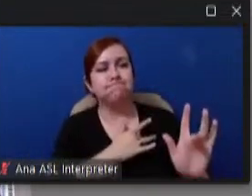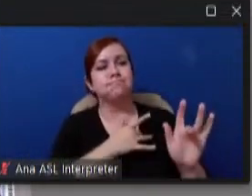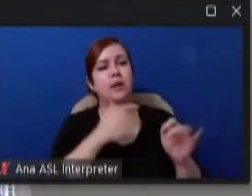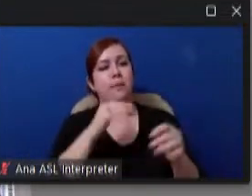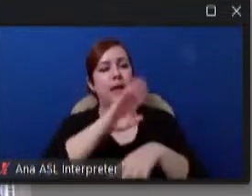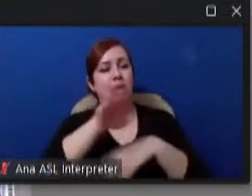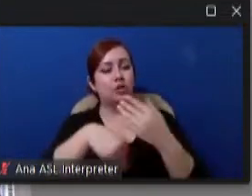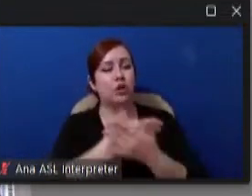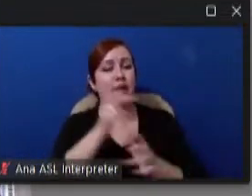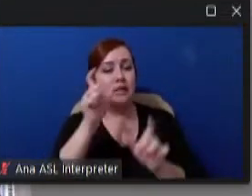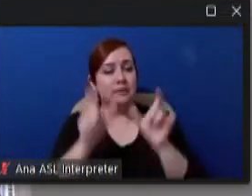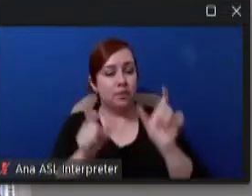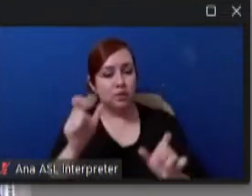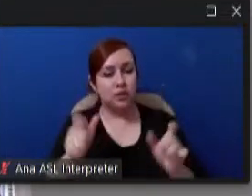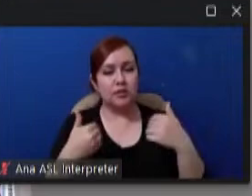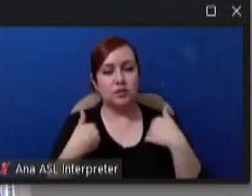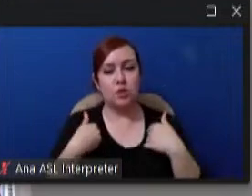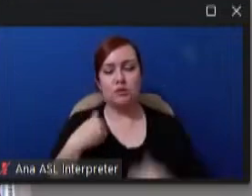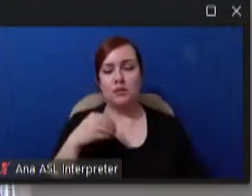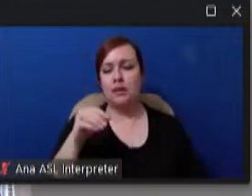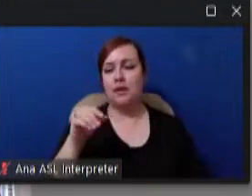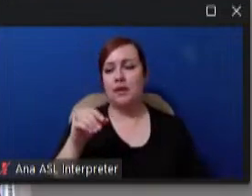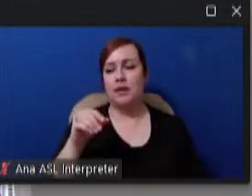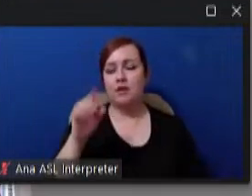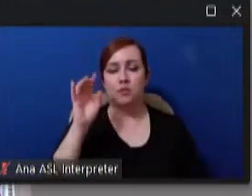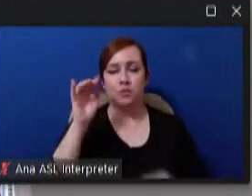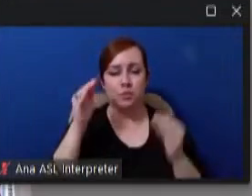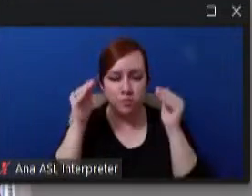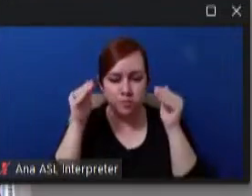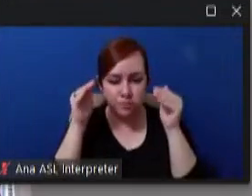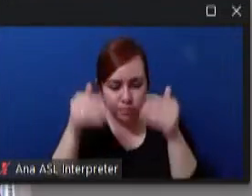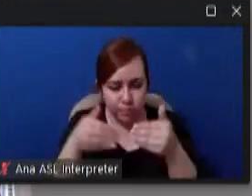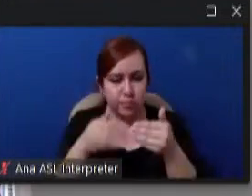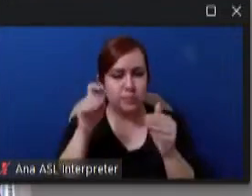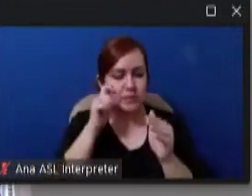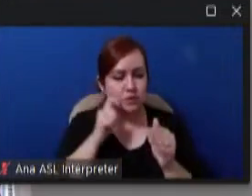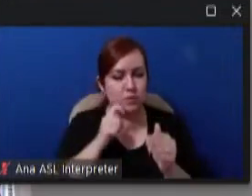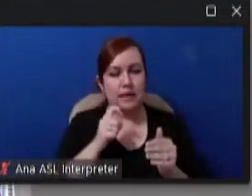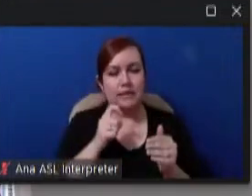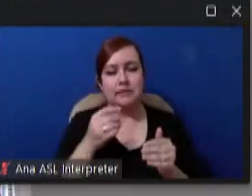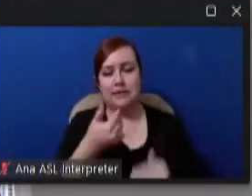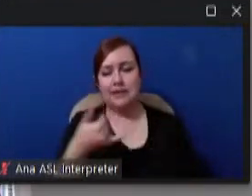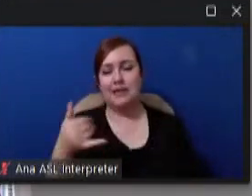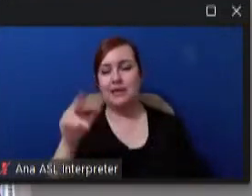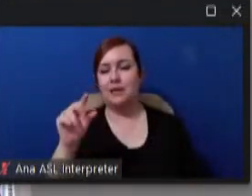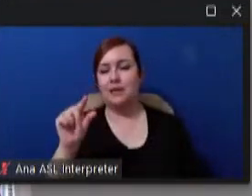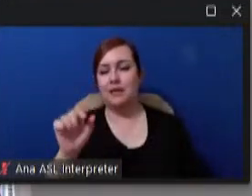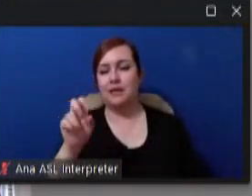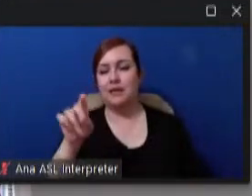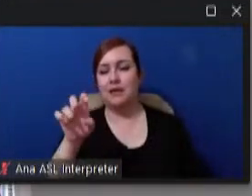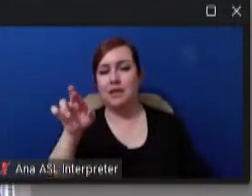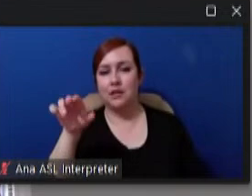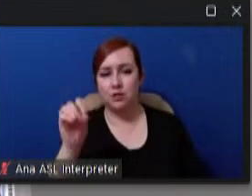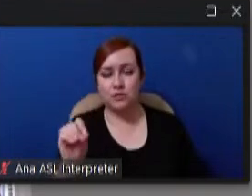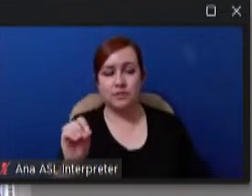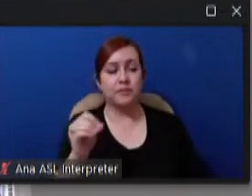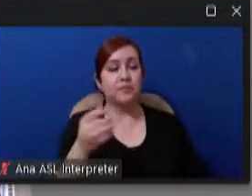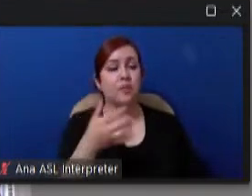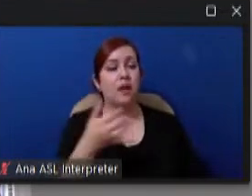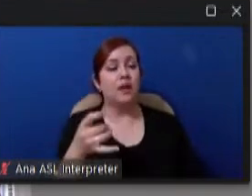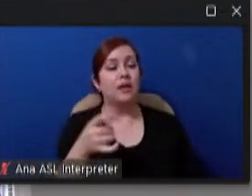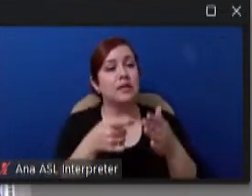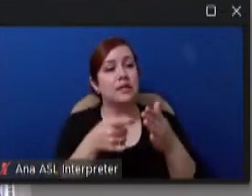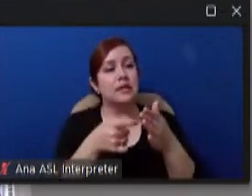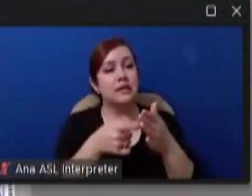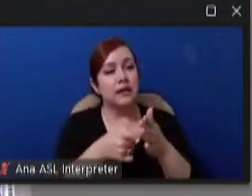for all sexual identities and orientation. In the case of Elena and Caproli's vital